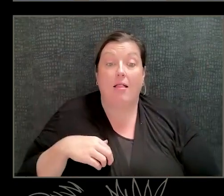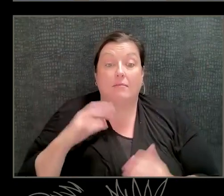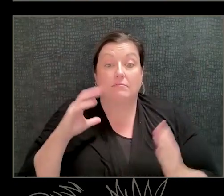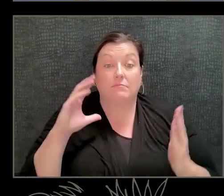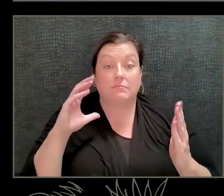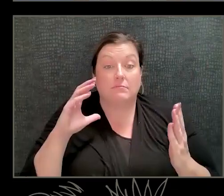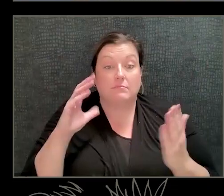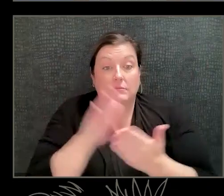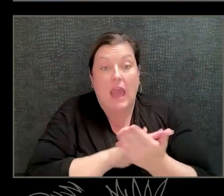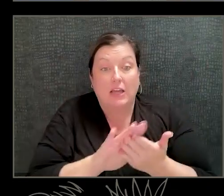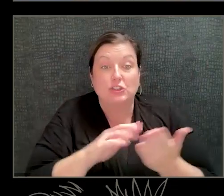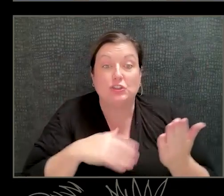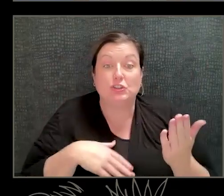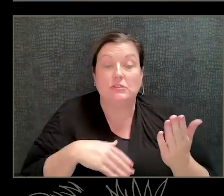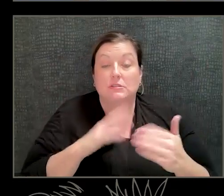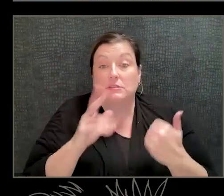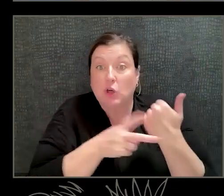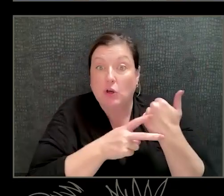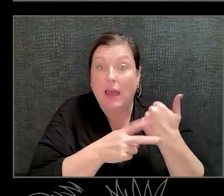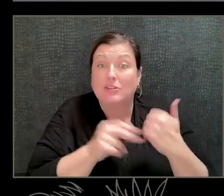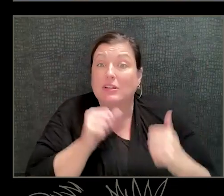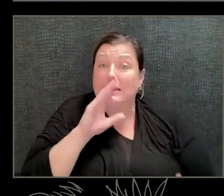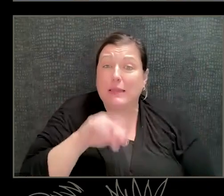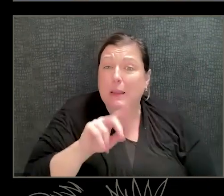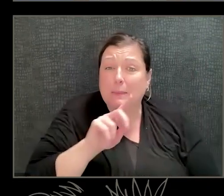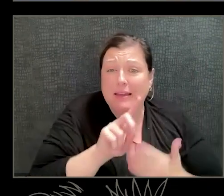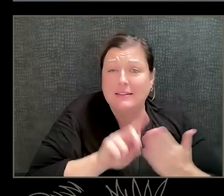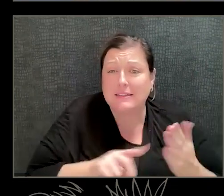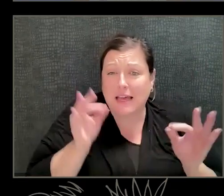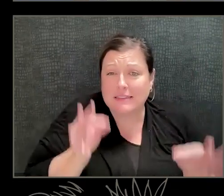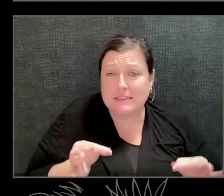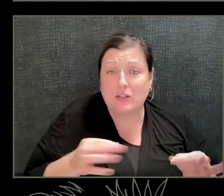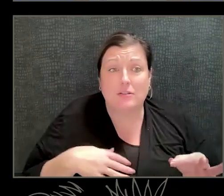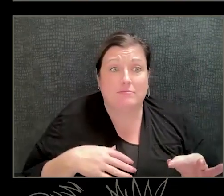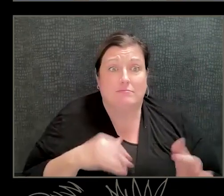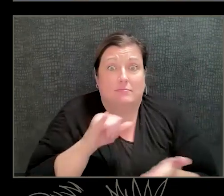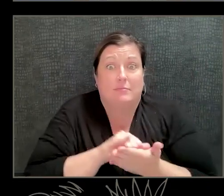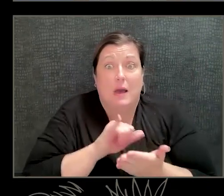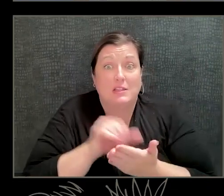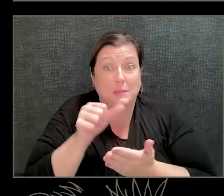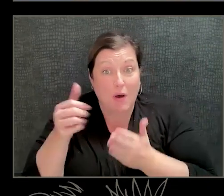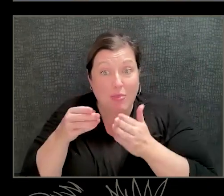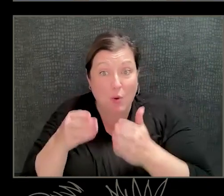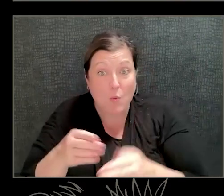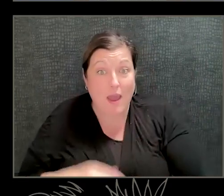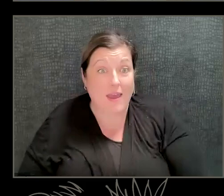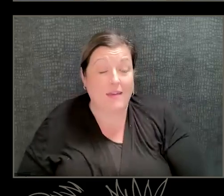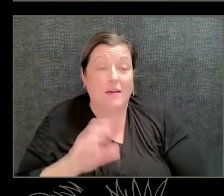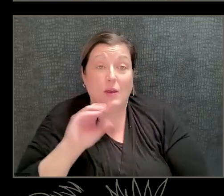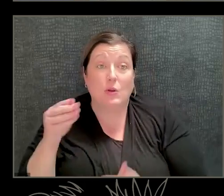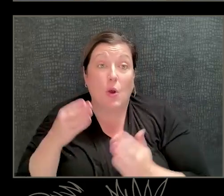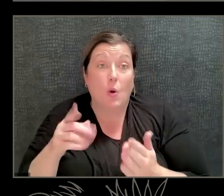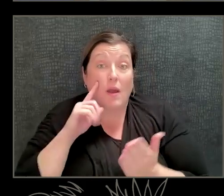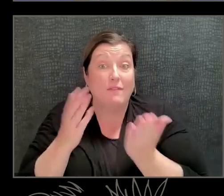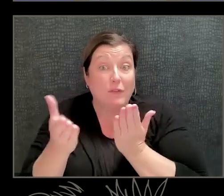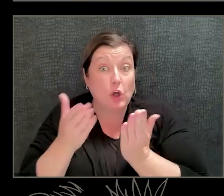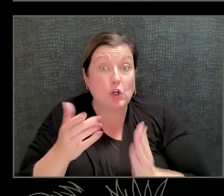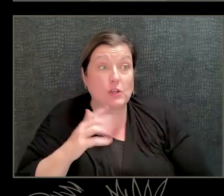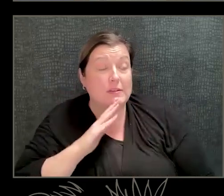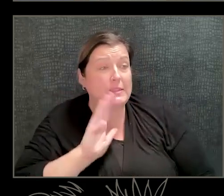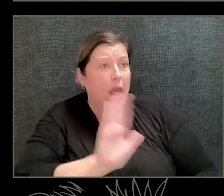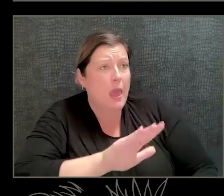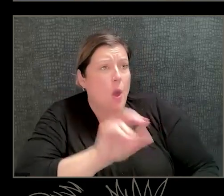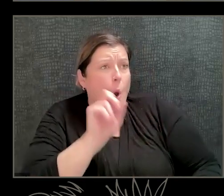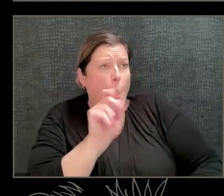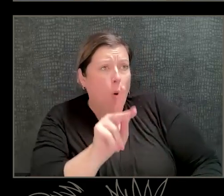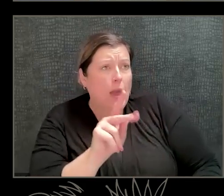refetch everything, they're all cached. And this isn't like a bad design decision. There's no other way to do this. There's no way for your server to be like, all right,